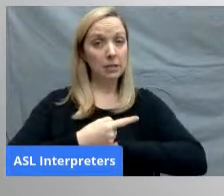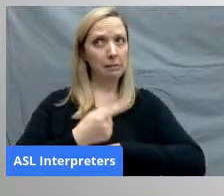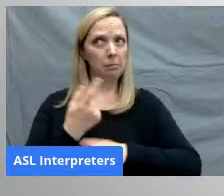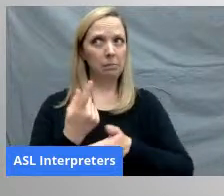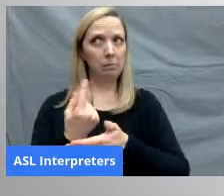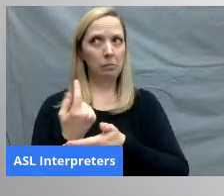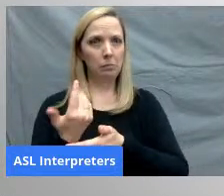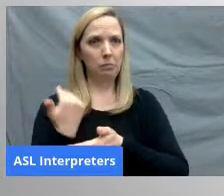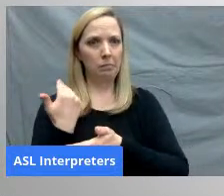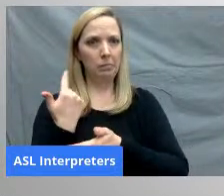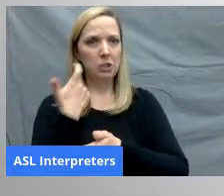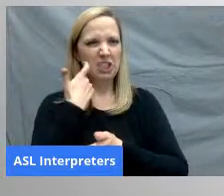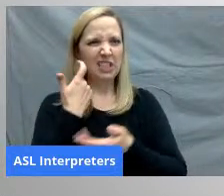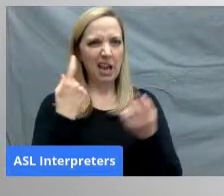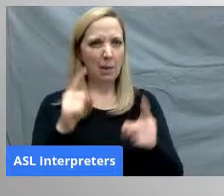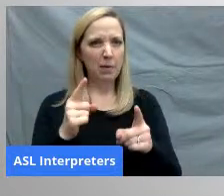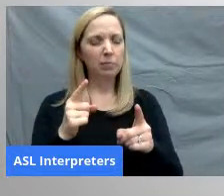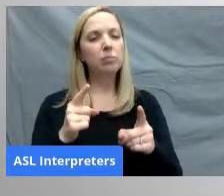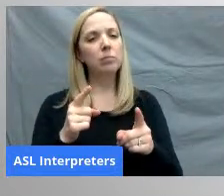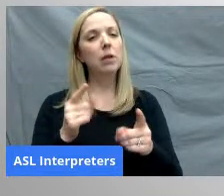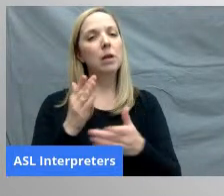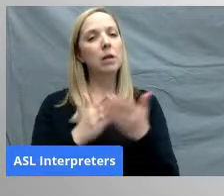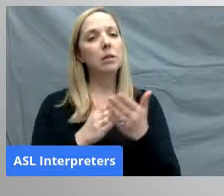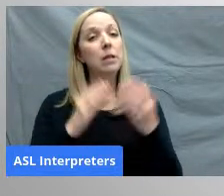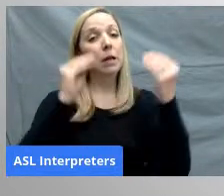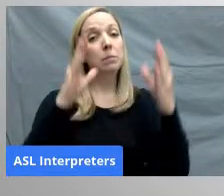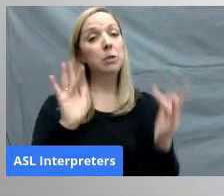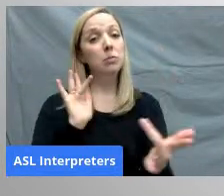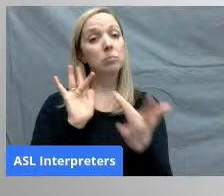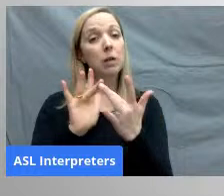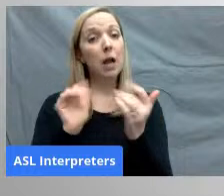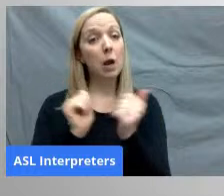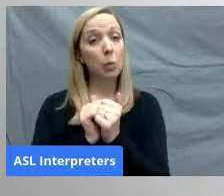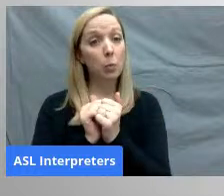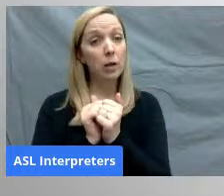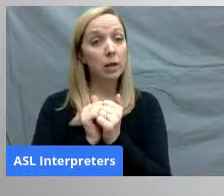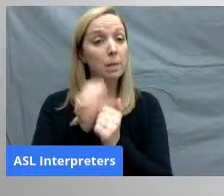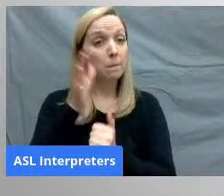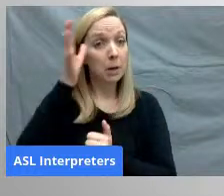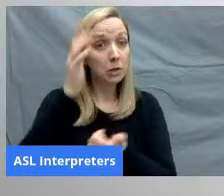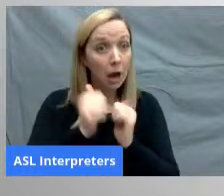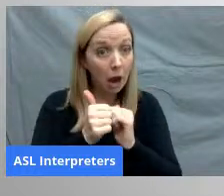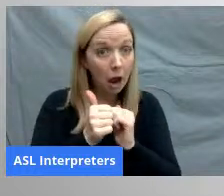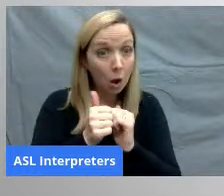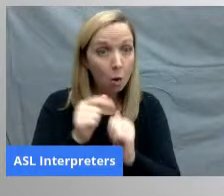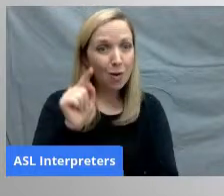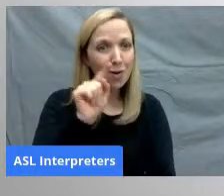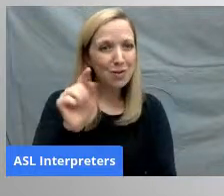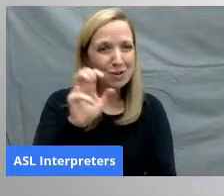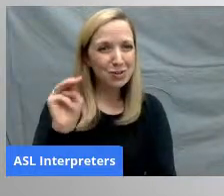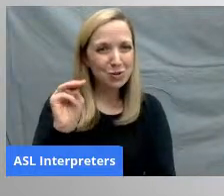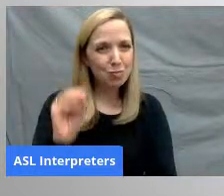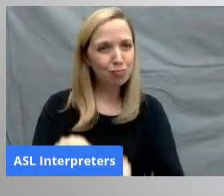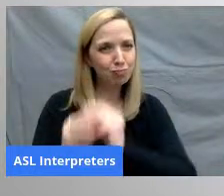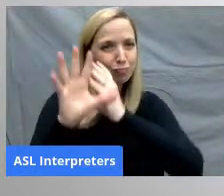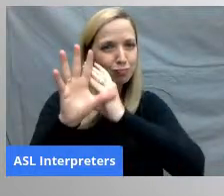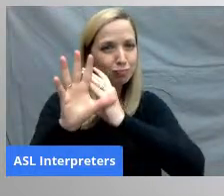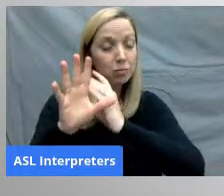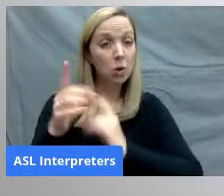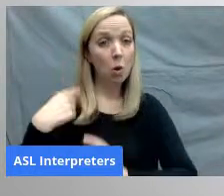to connect with parents by Zoom where parents were out of town on business trips. So we would replicate